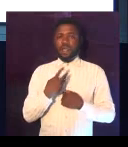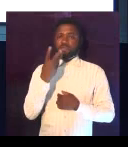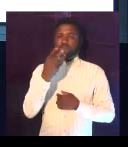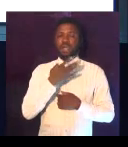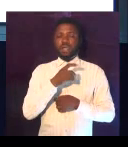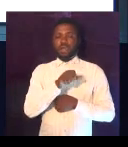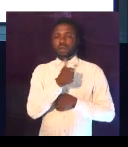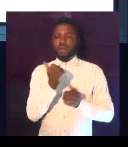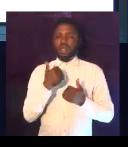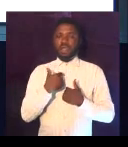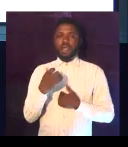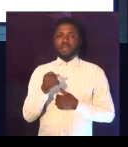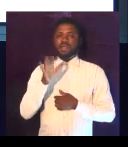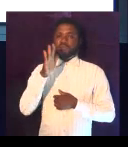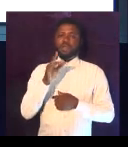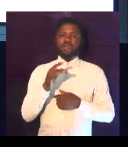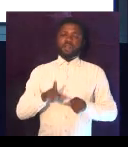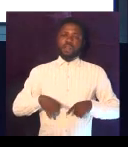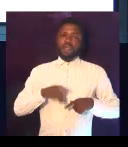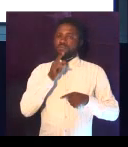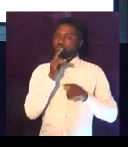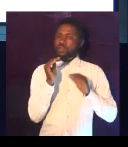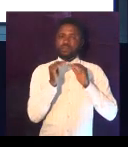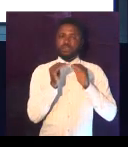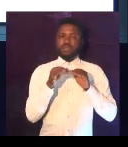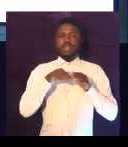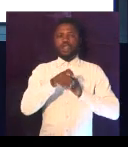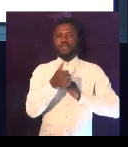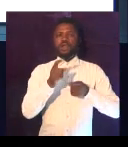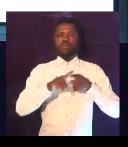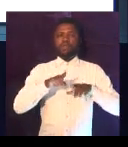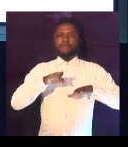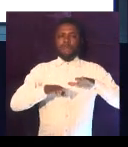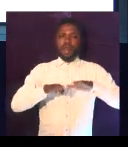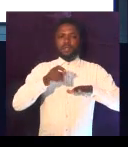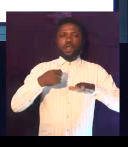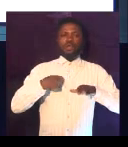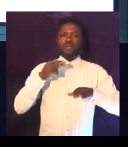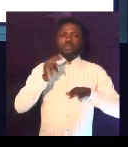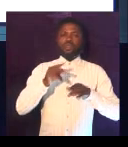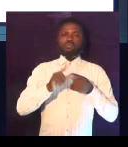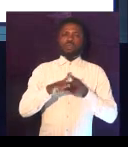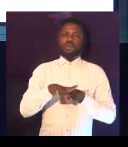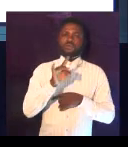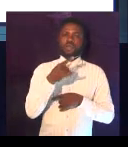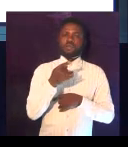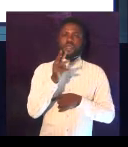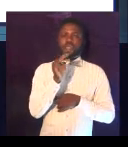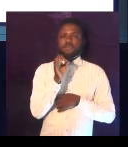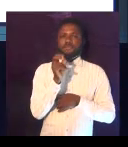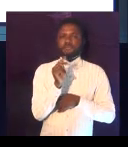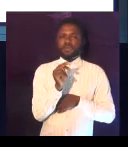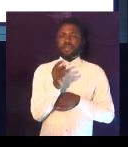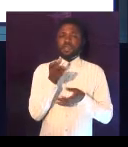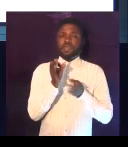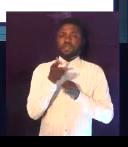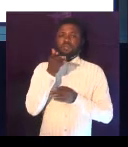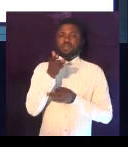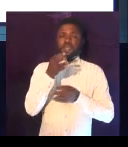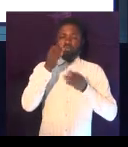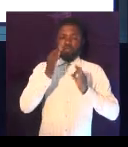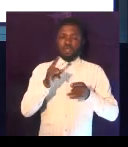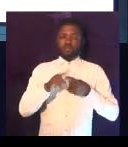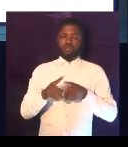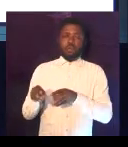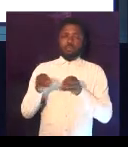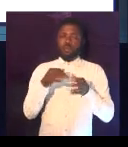one person has 4, and another has 5. Life is not fair. So in order to balance things up, we have to find the mean. So